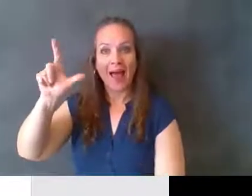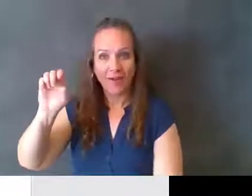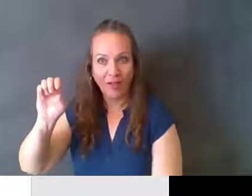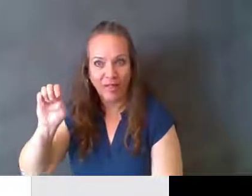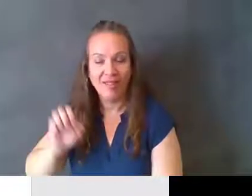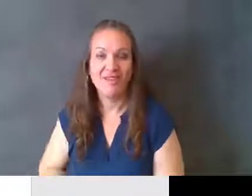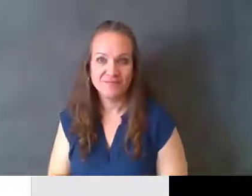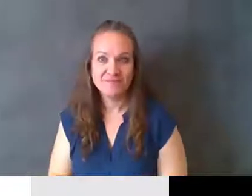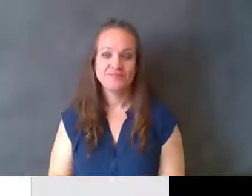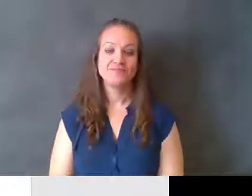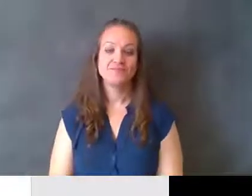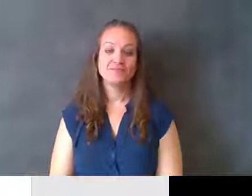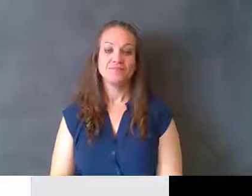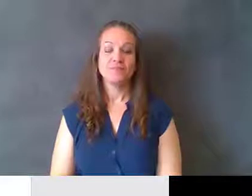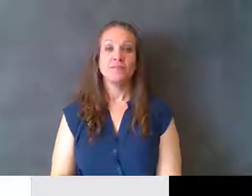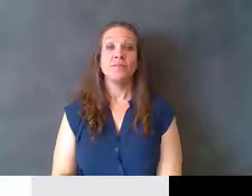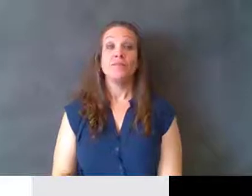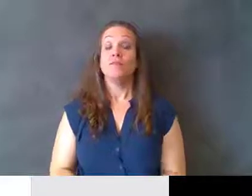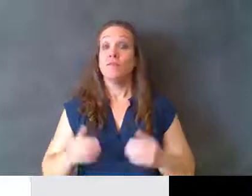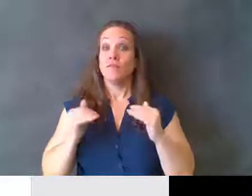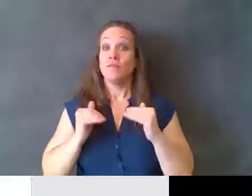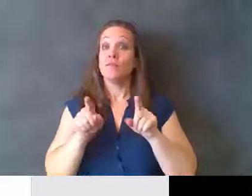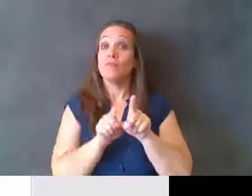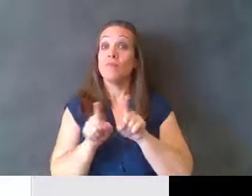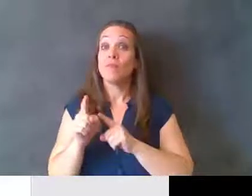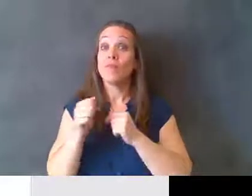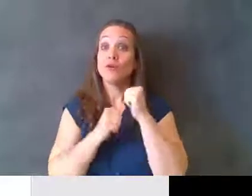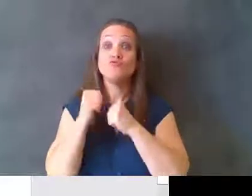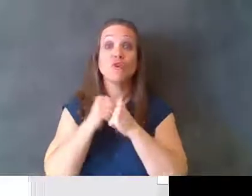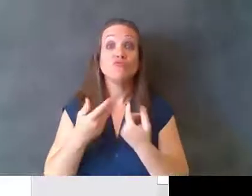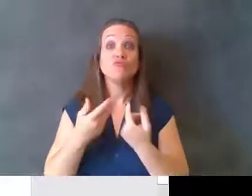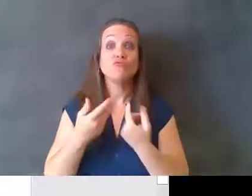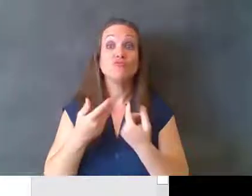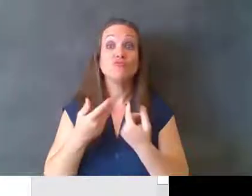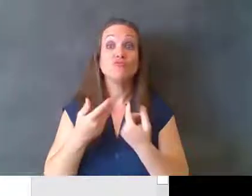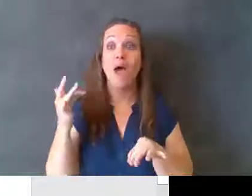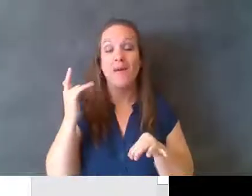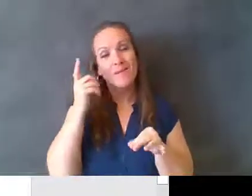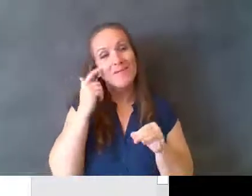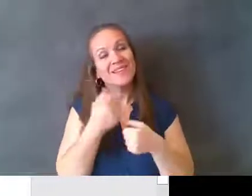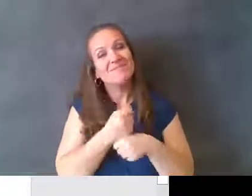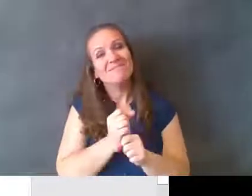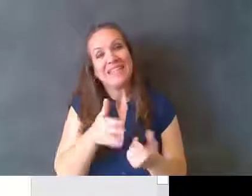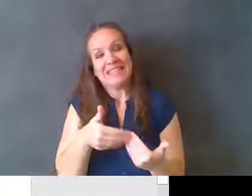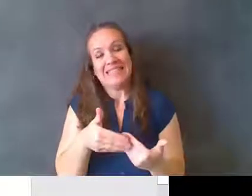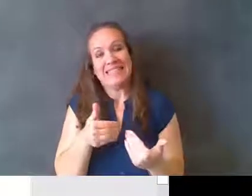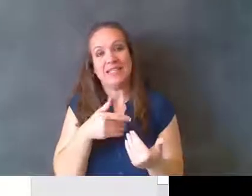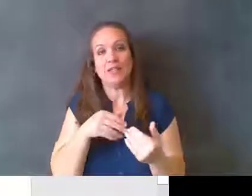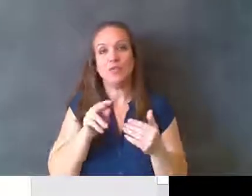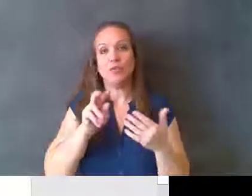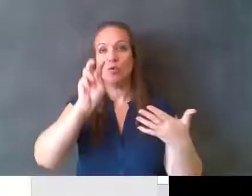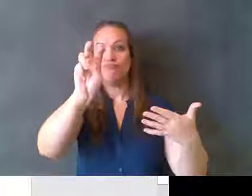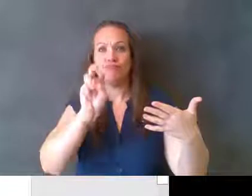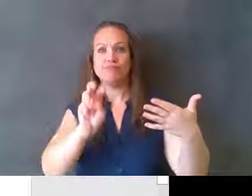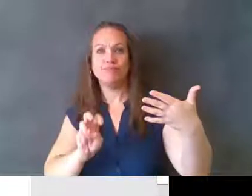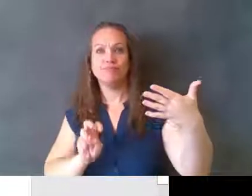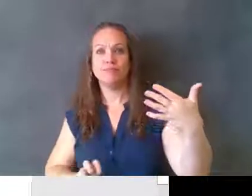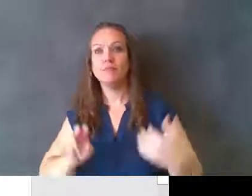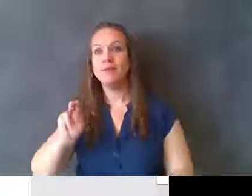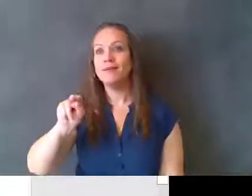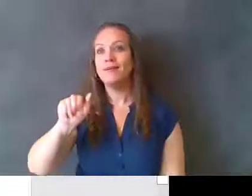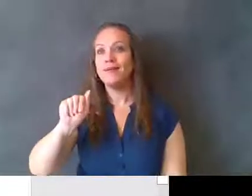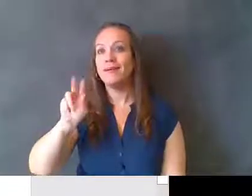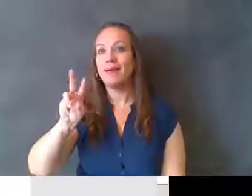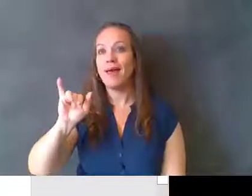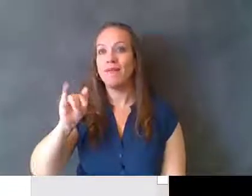And the other reason a document structure is important is it makes it easy to navigate. So we talked earlier about folks that are